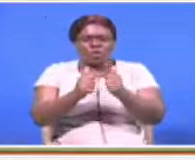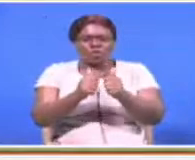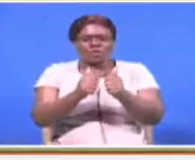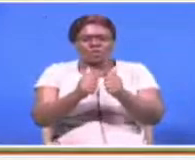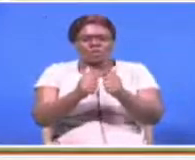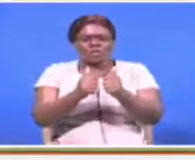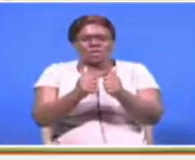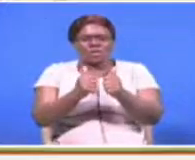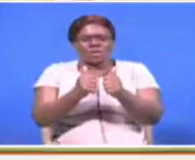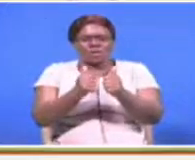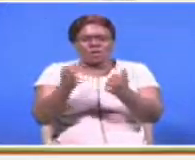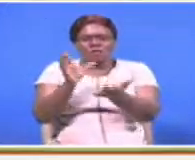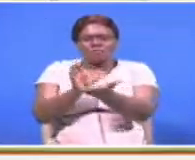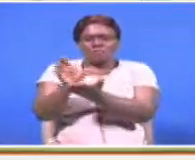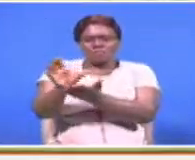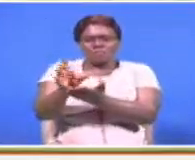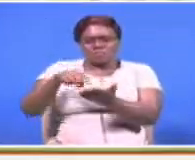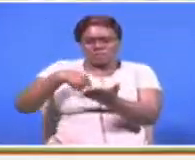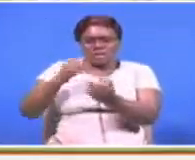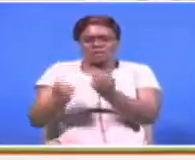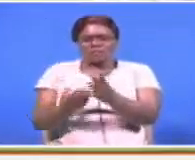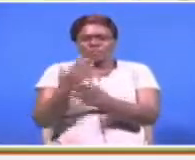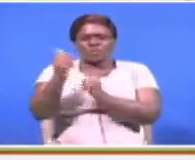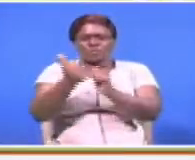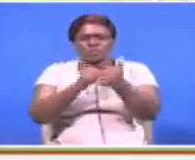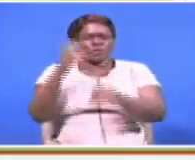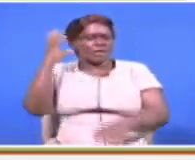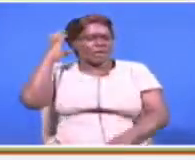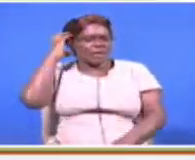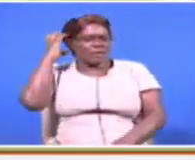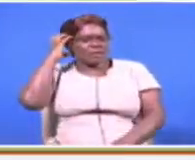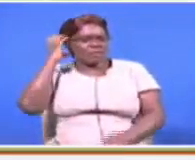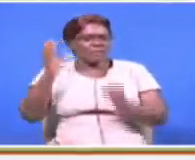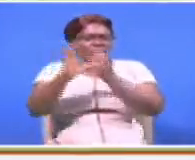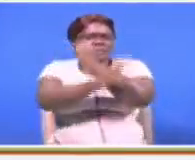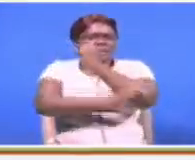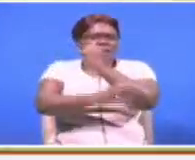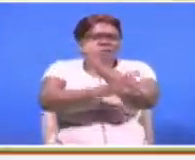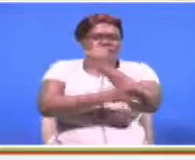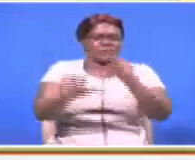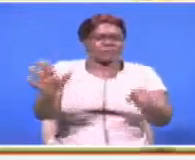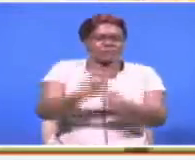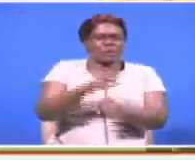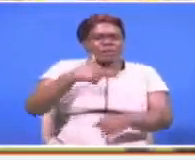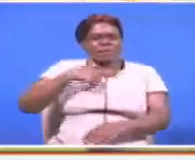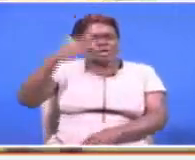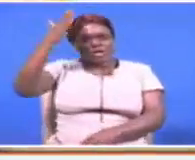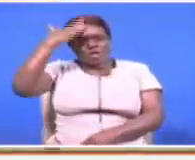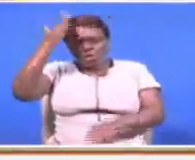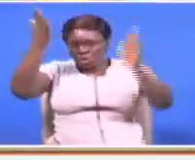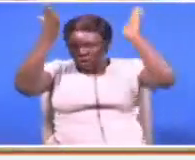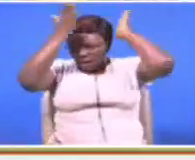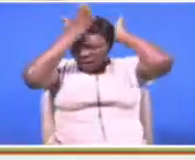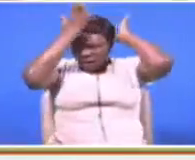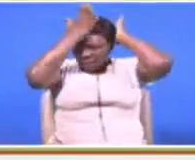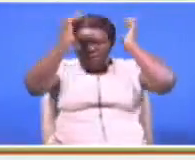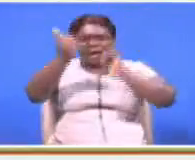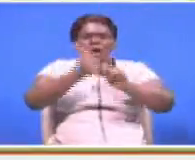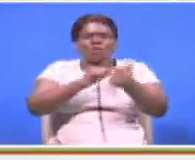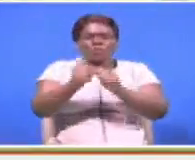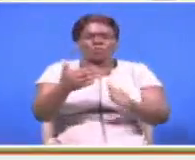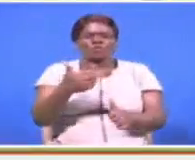so that we can be able to develop sports academies across the country. I know Kakamega will be competing